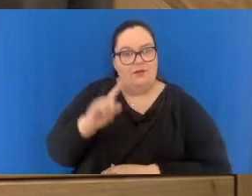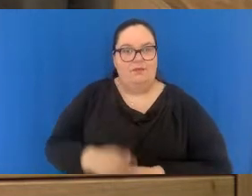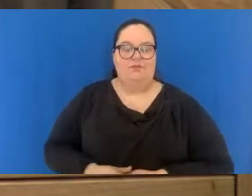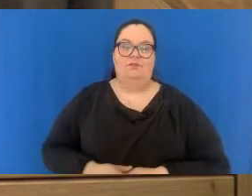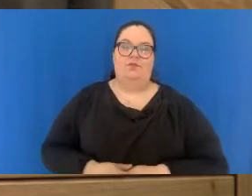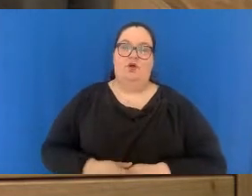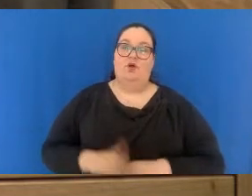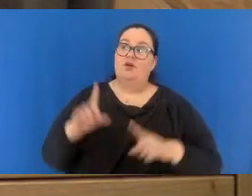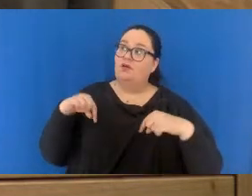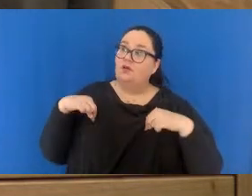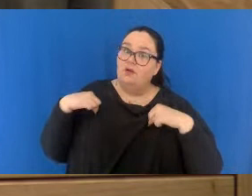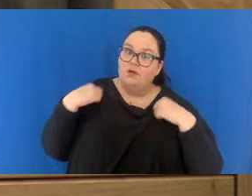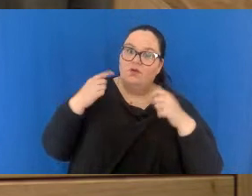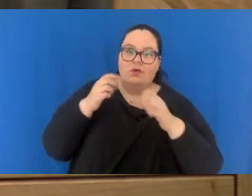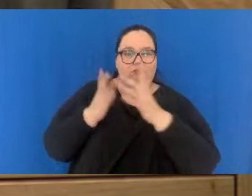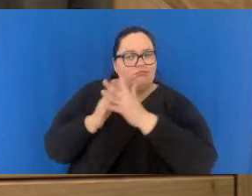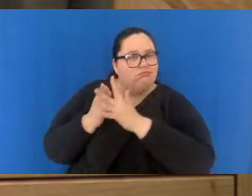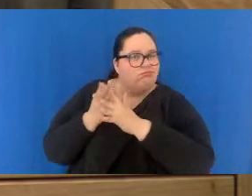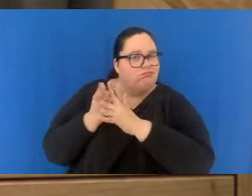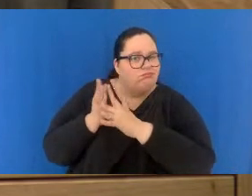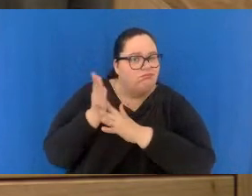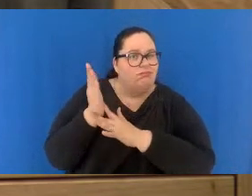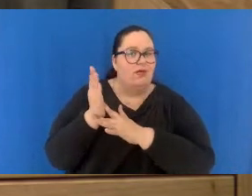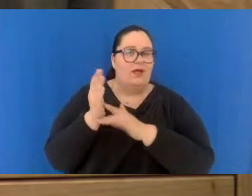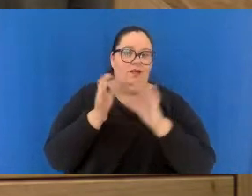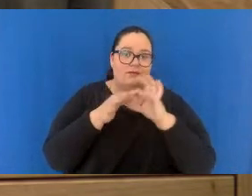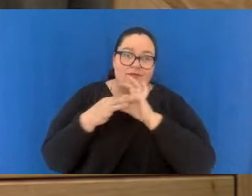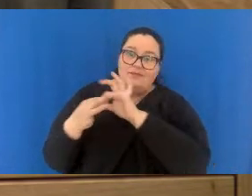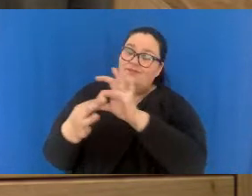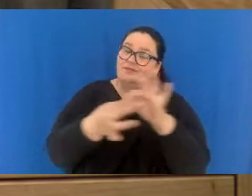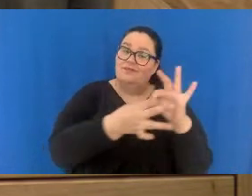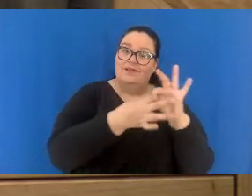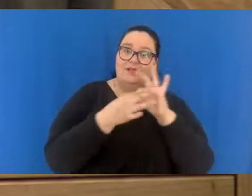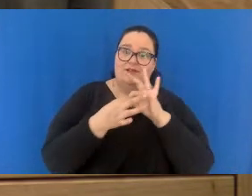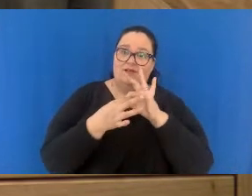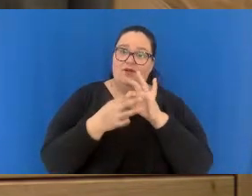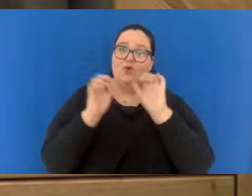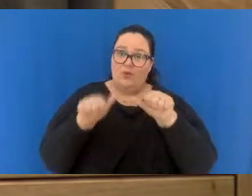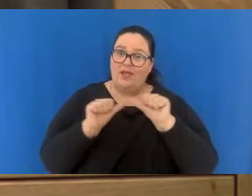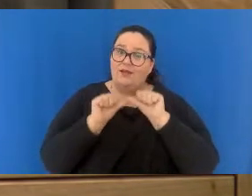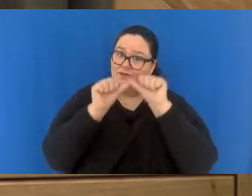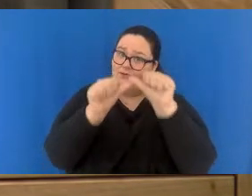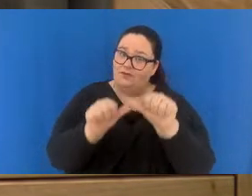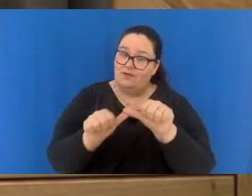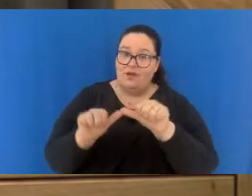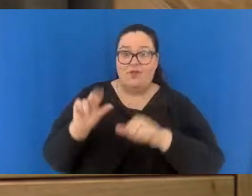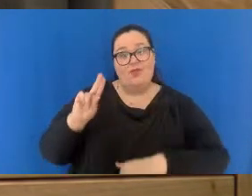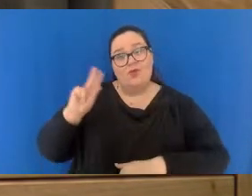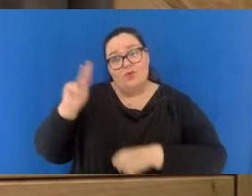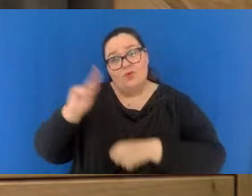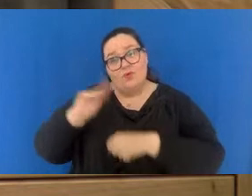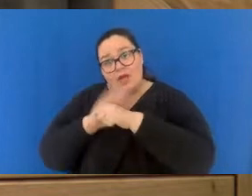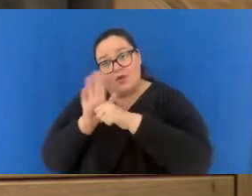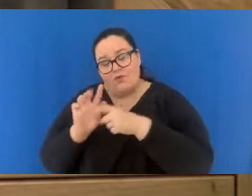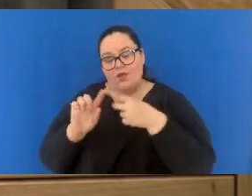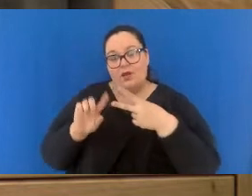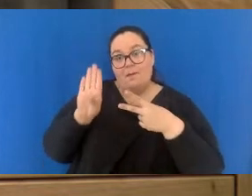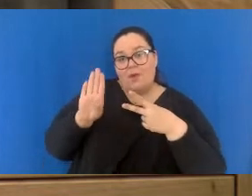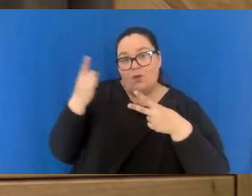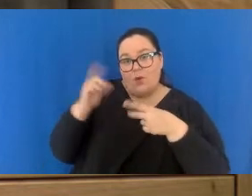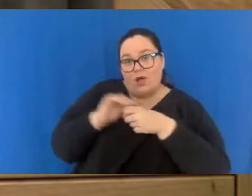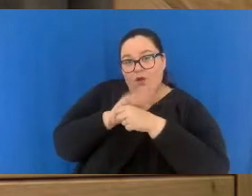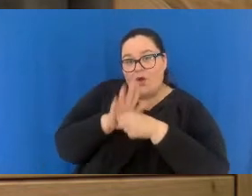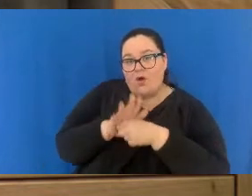together and doing our best to protect the people around us. The variants have added an unexpected obstacle, but